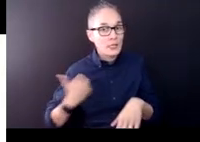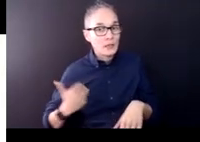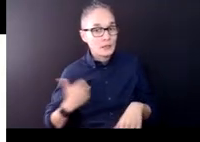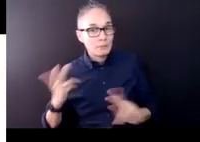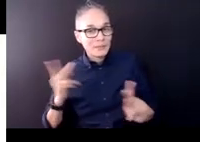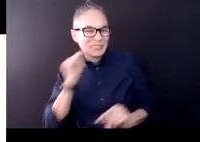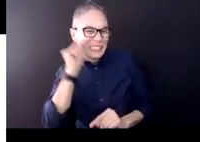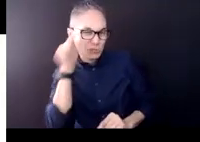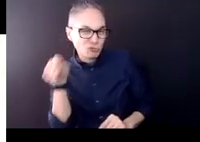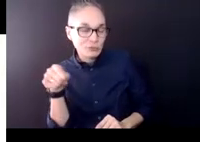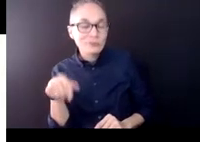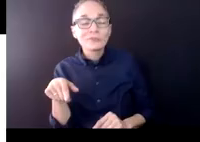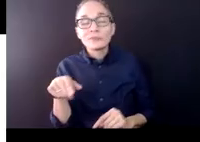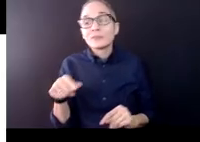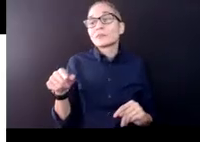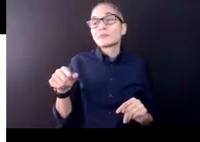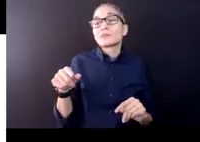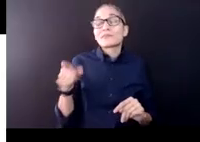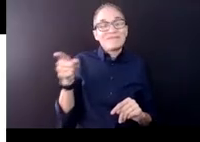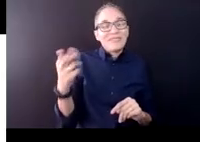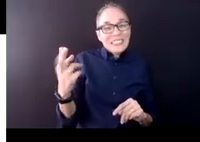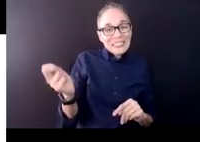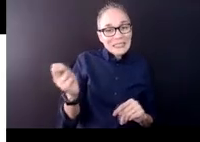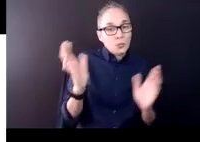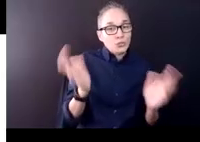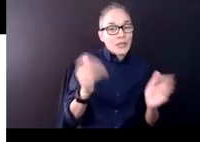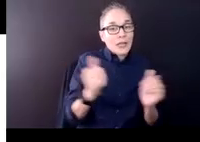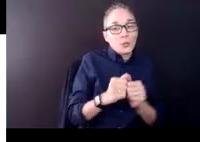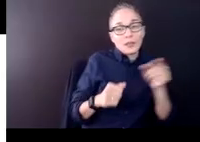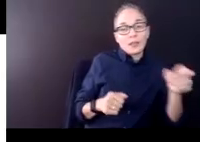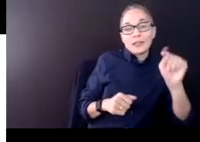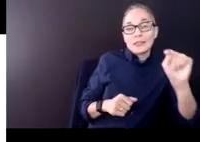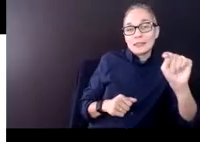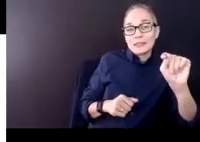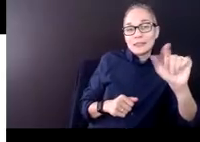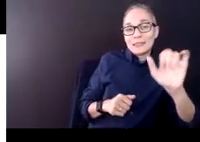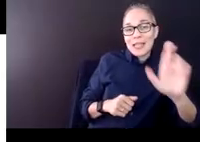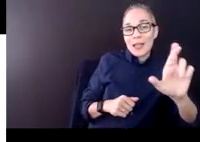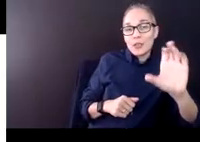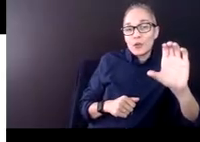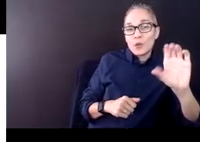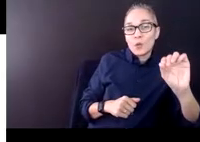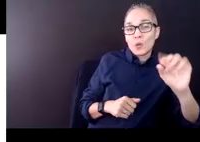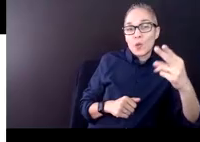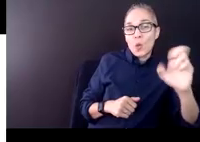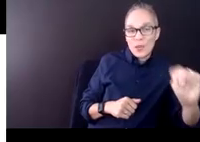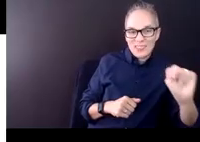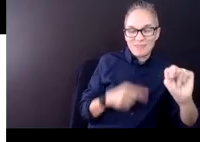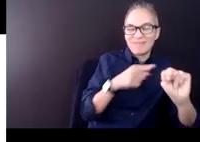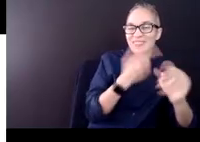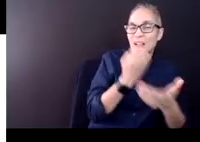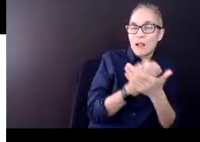on teenagers specifically. And he was in conversation with Tyler Cohen, who's primarily an